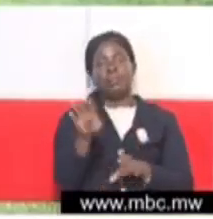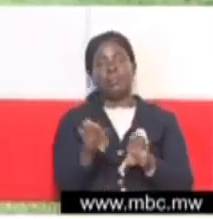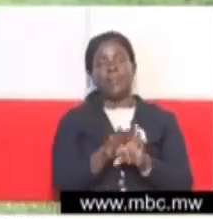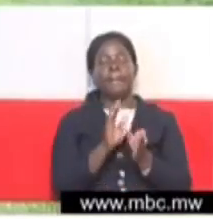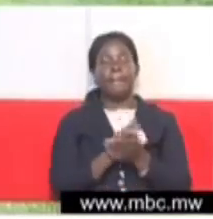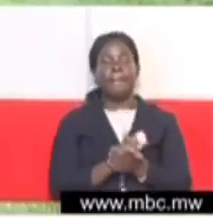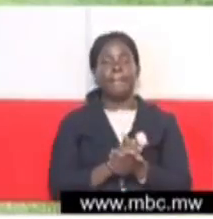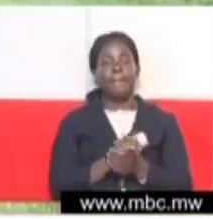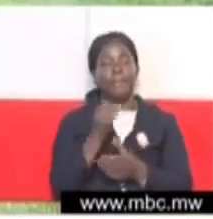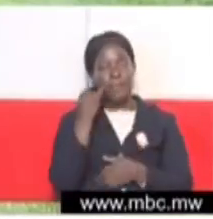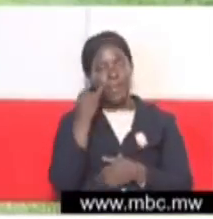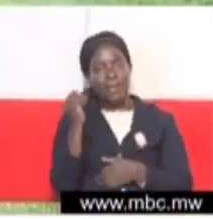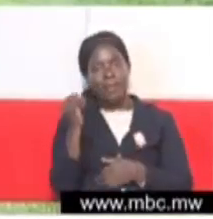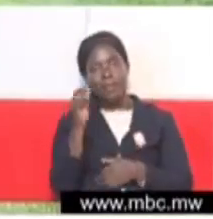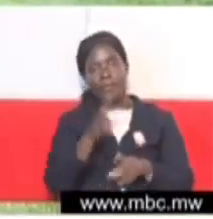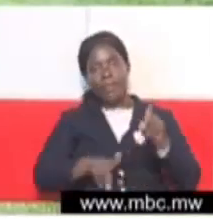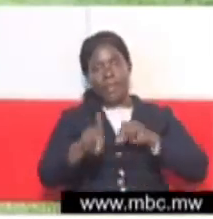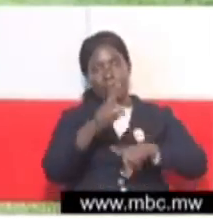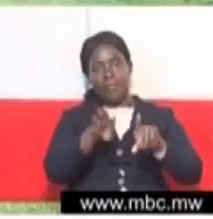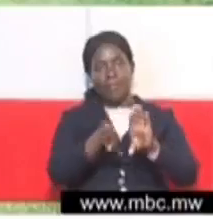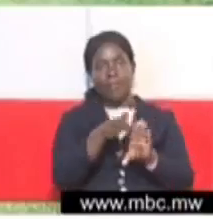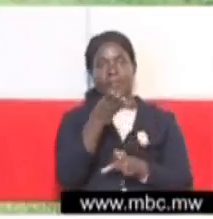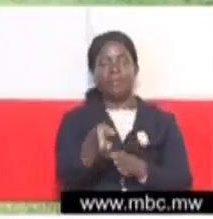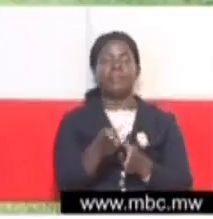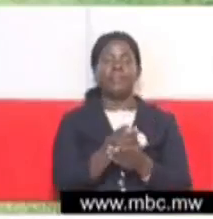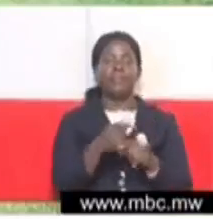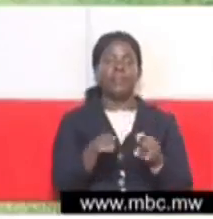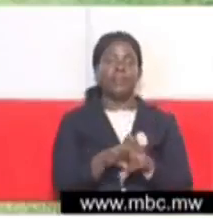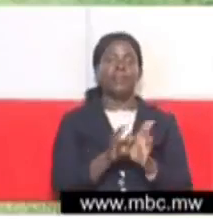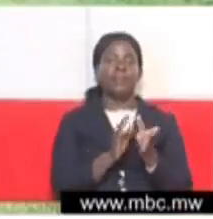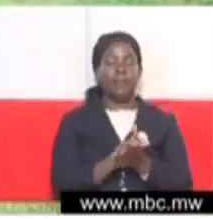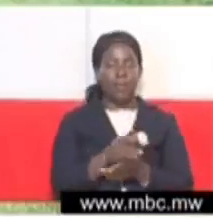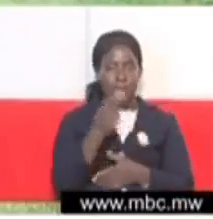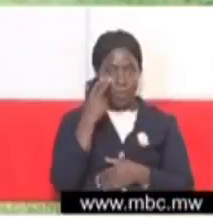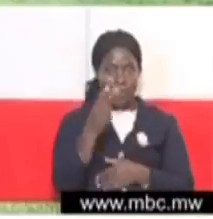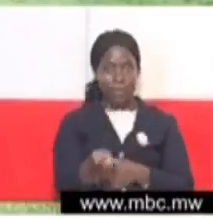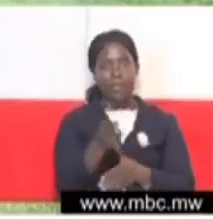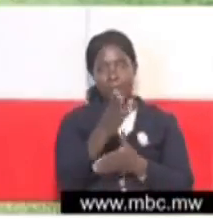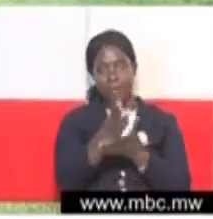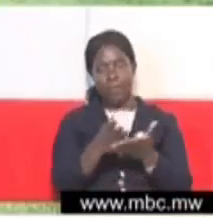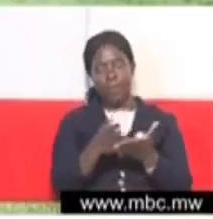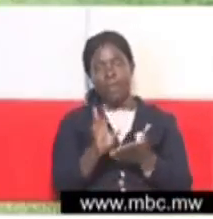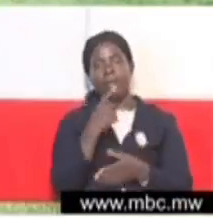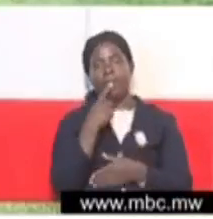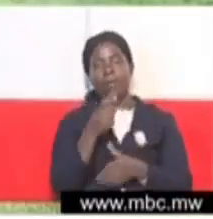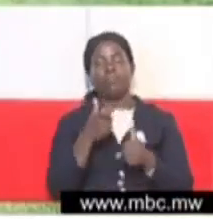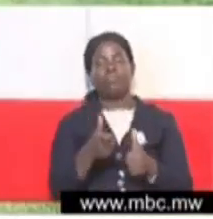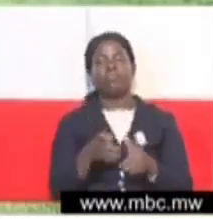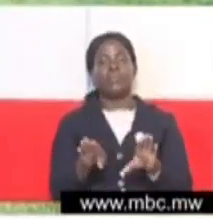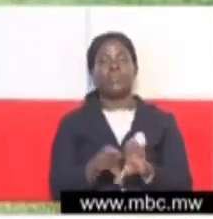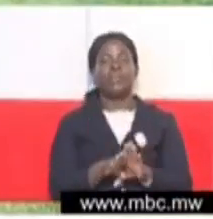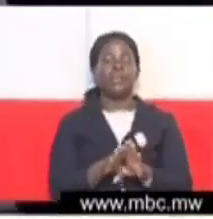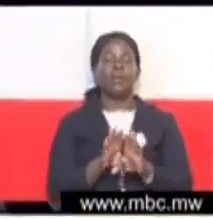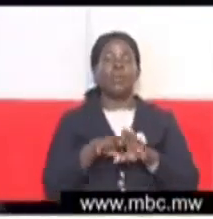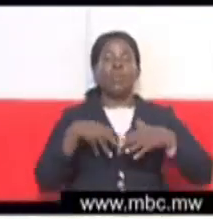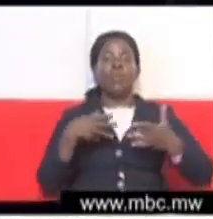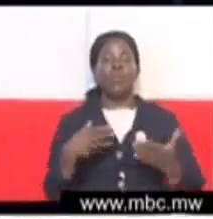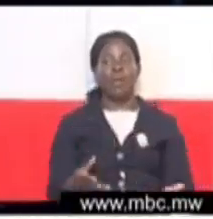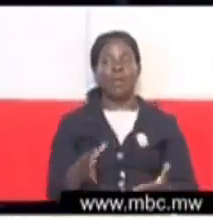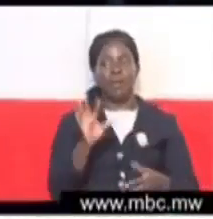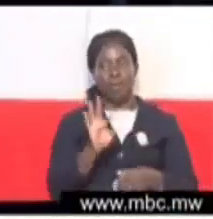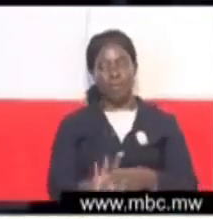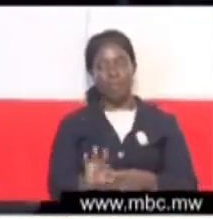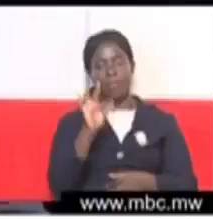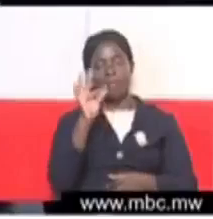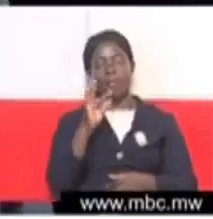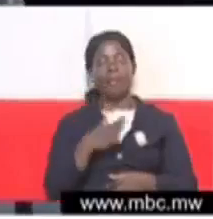incorporated if we participate and actually show up in terms of telling them what our priorities are.